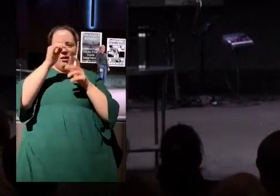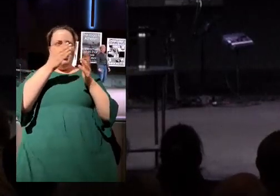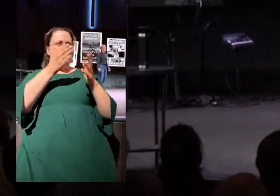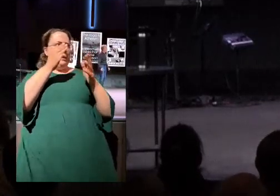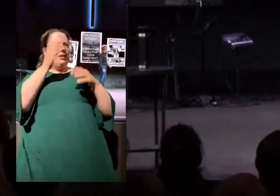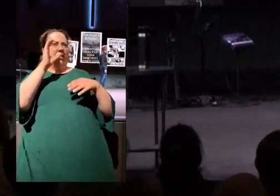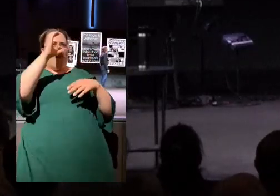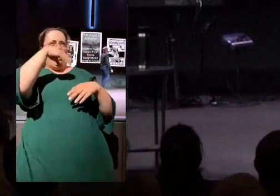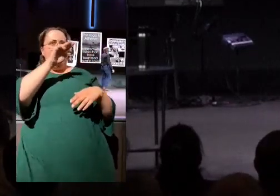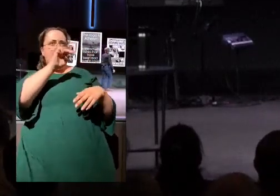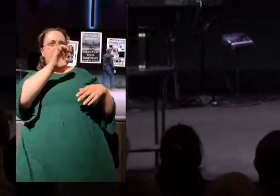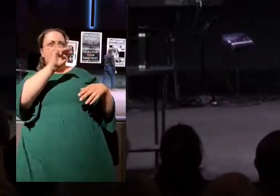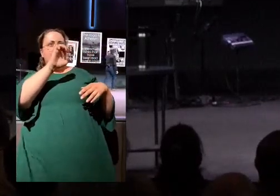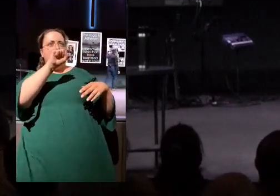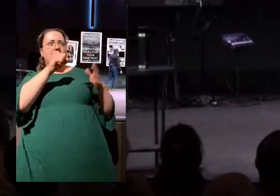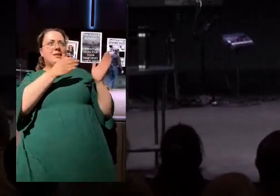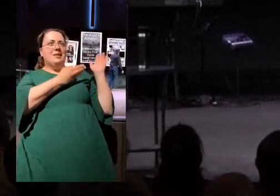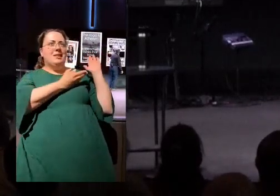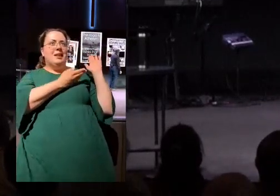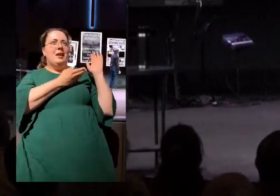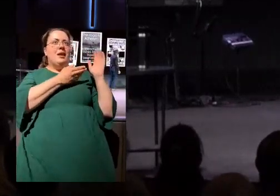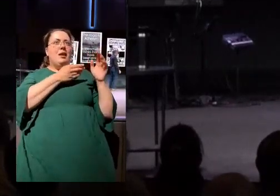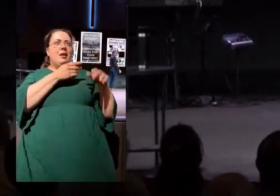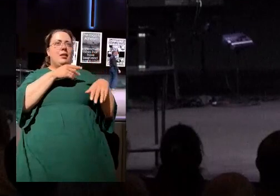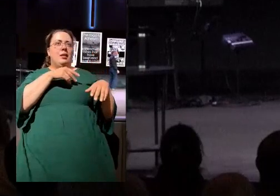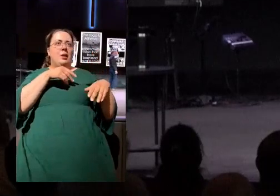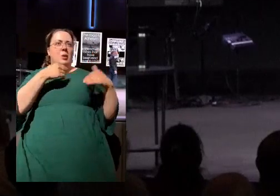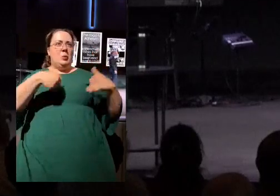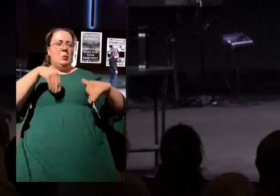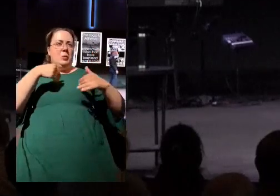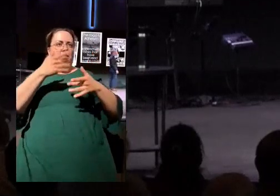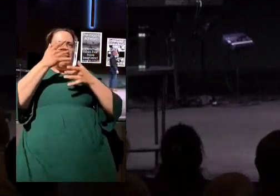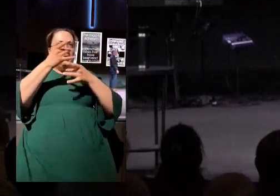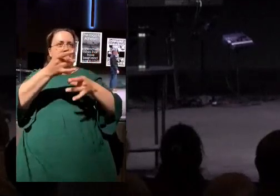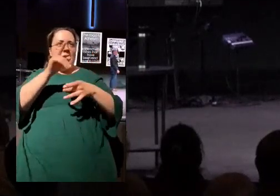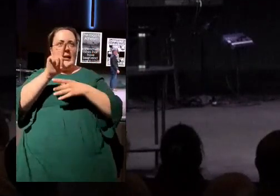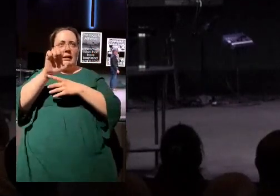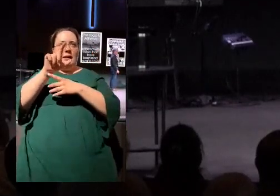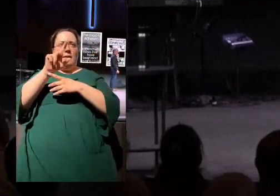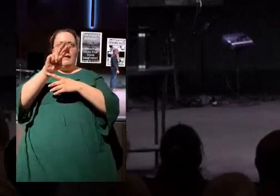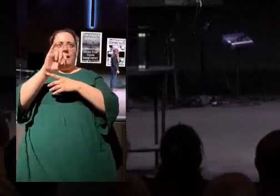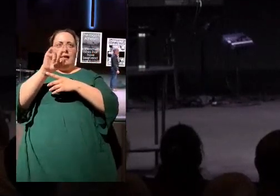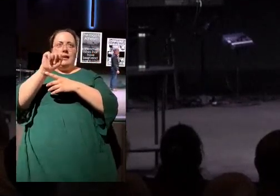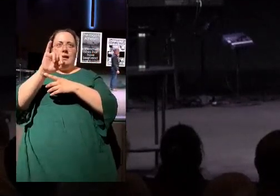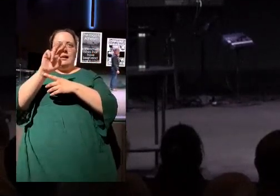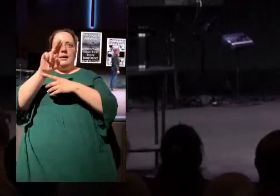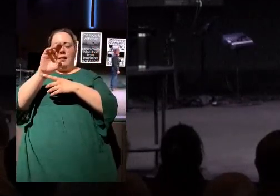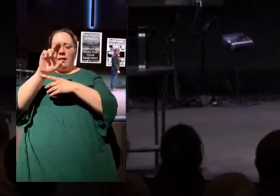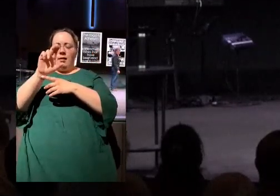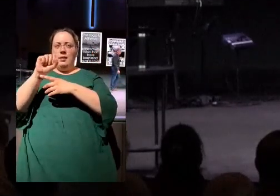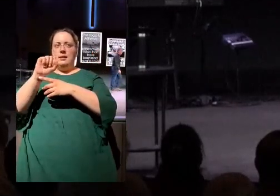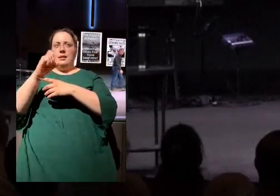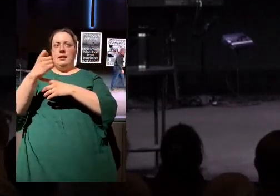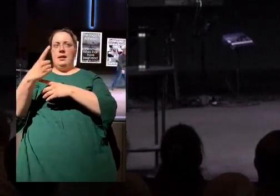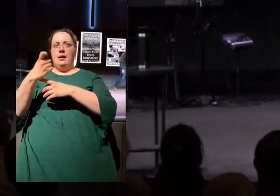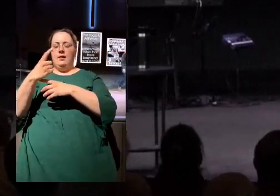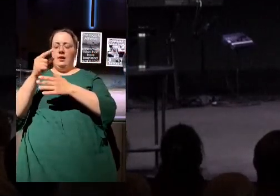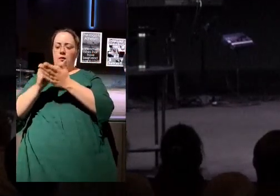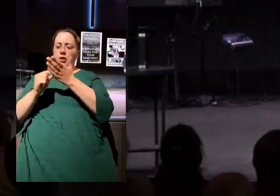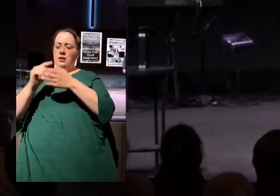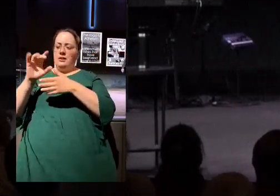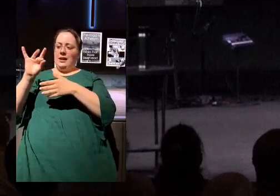It's true. Professional football players, Leviticus 11:8. That's an admonition to not touch pig skin in particular,